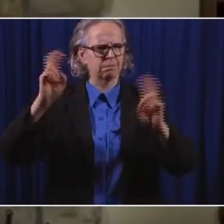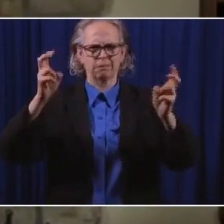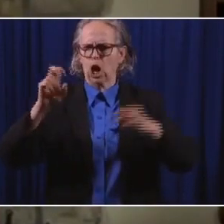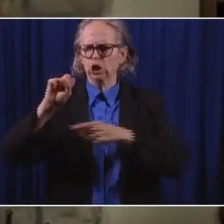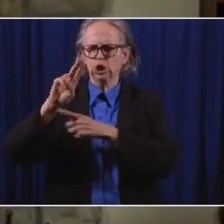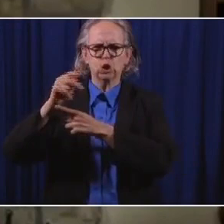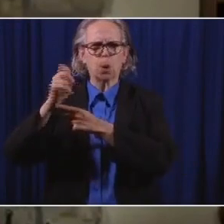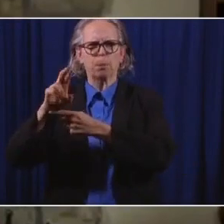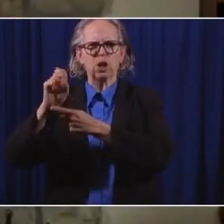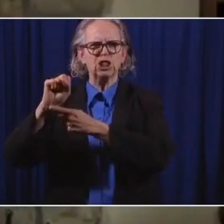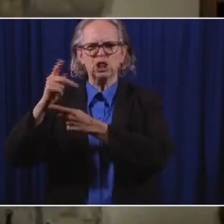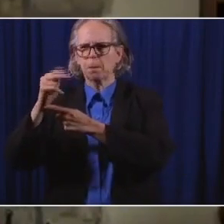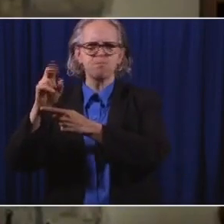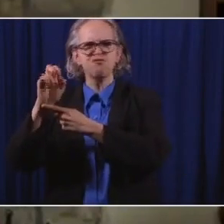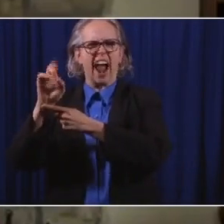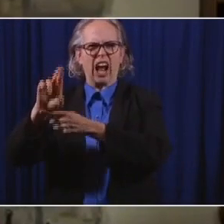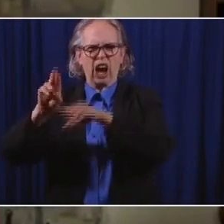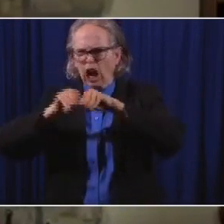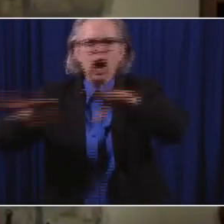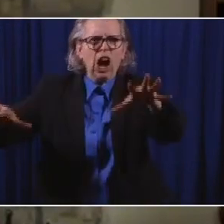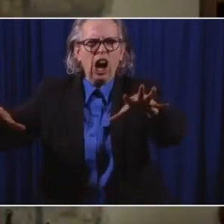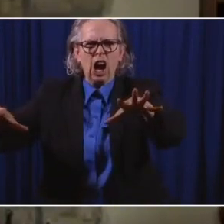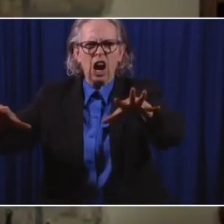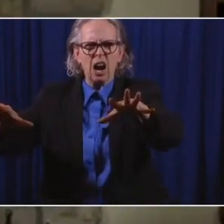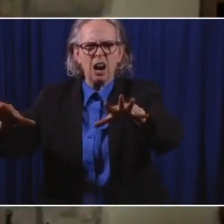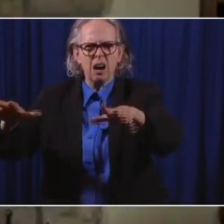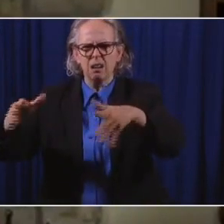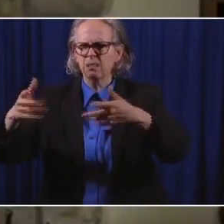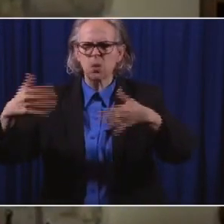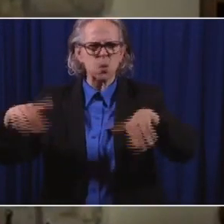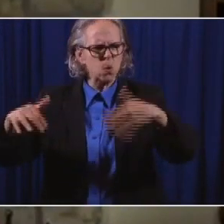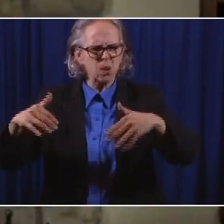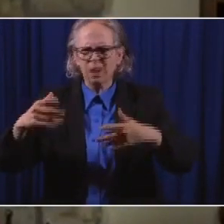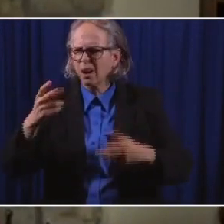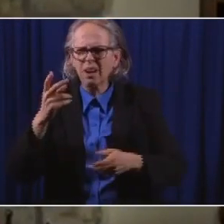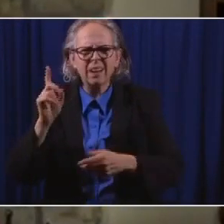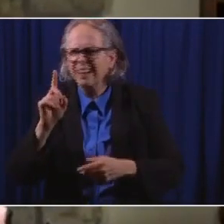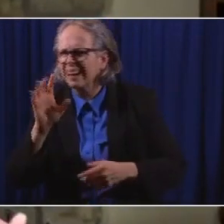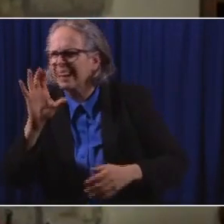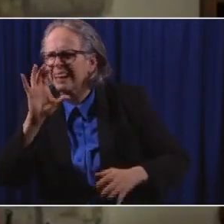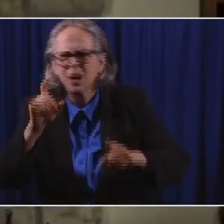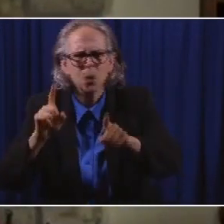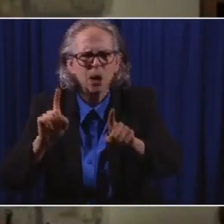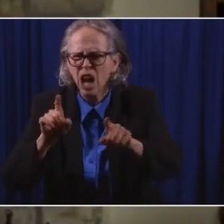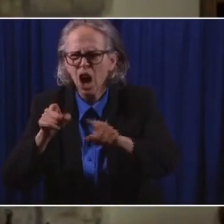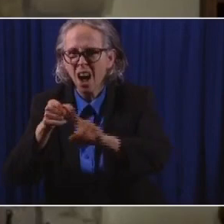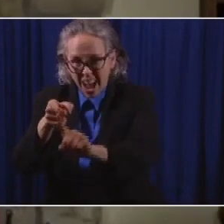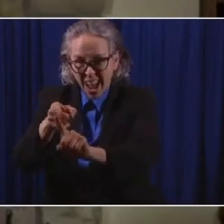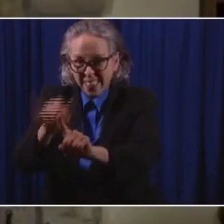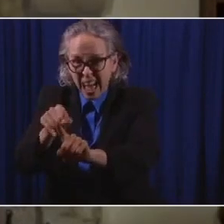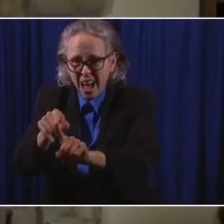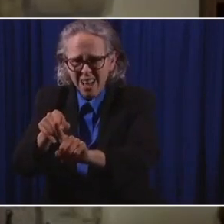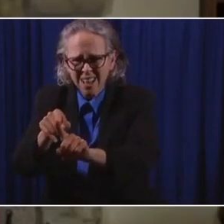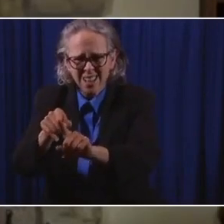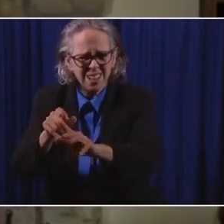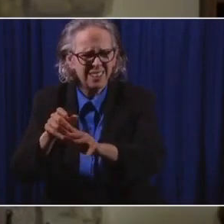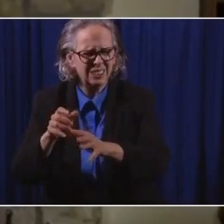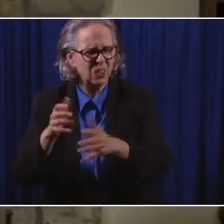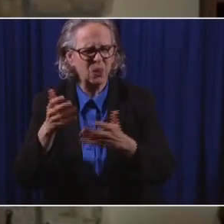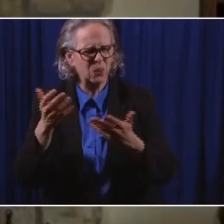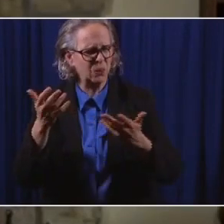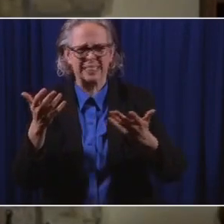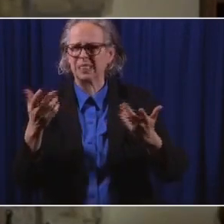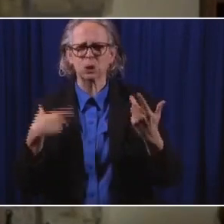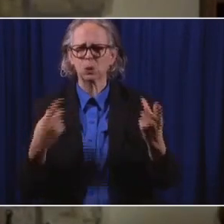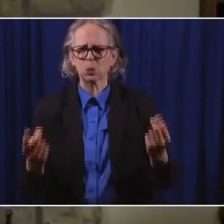sure. But what we rely on is some of this, what we're hearing from the health